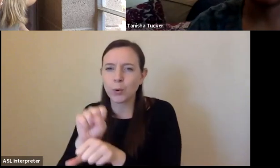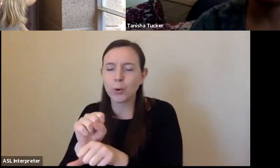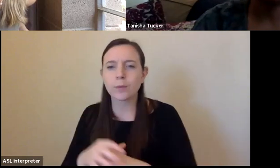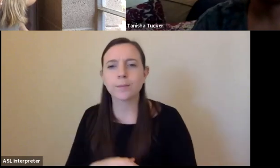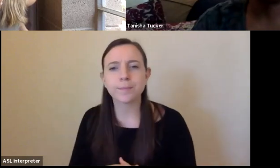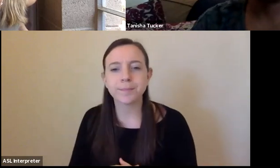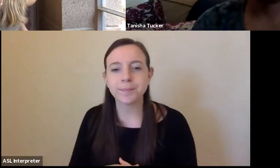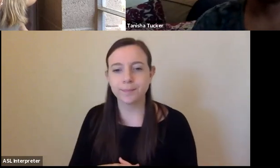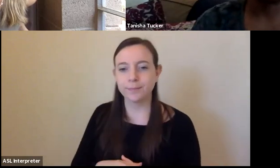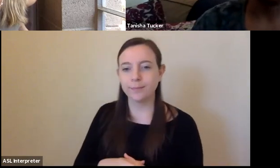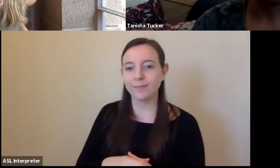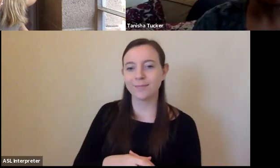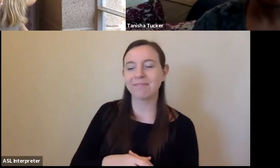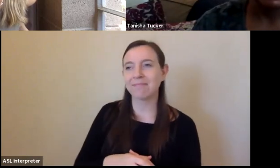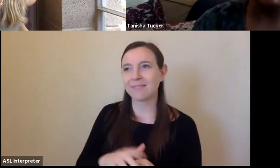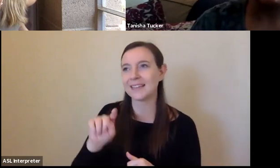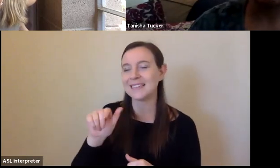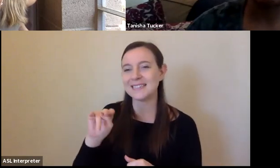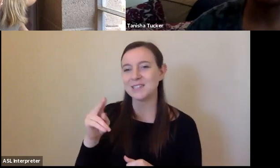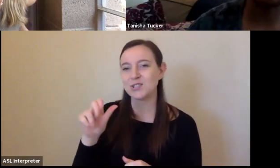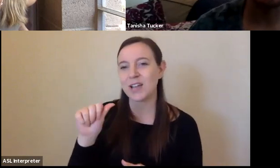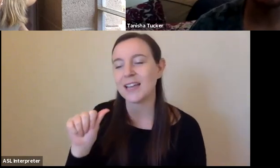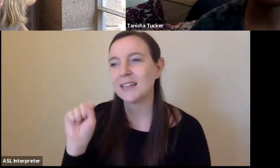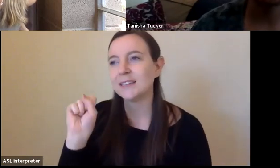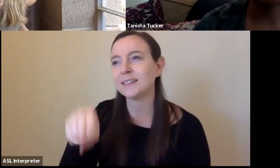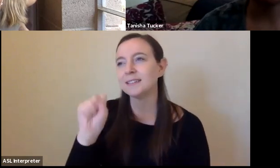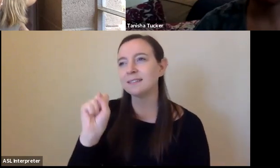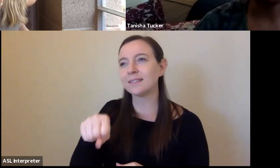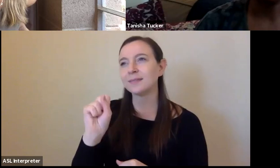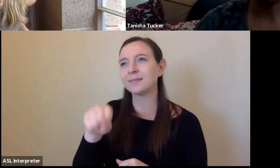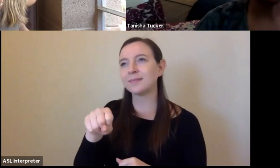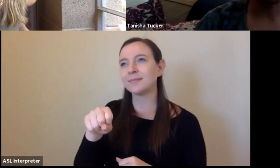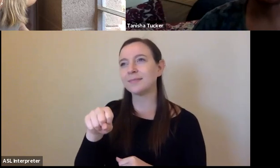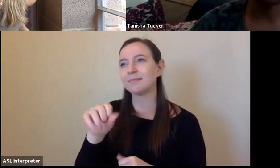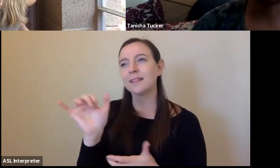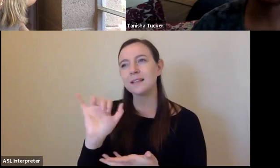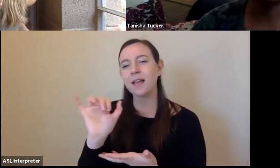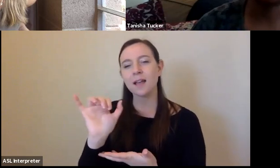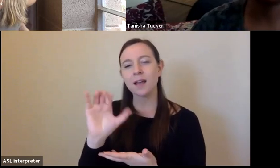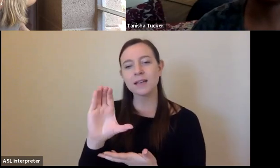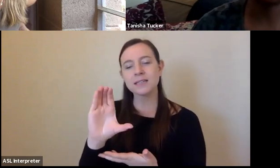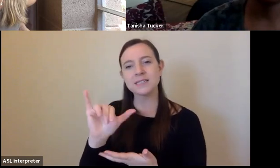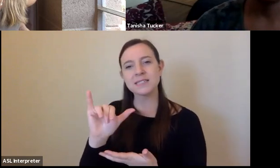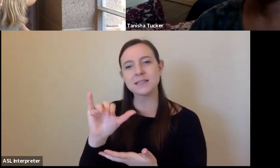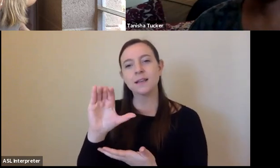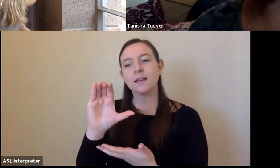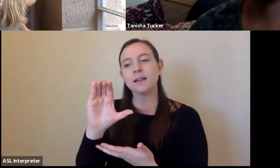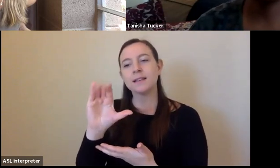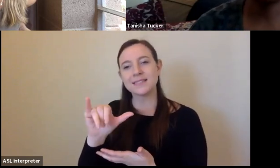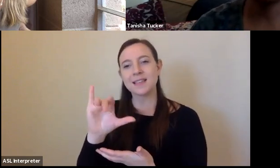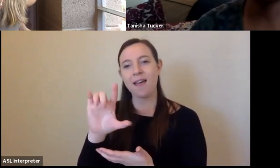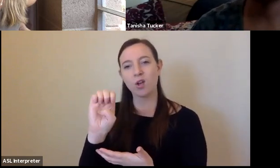because it's like again, it is a cycle too, in that sense, because